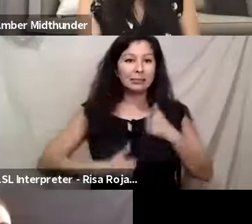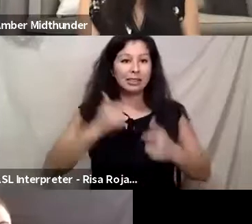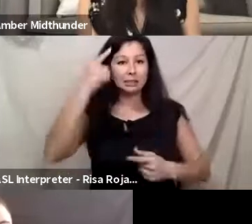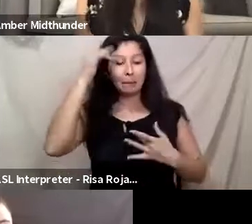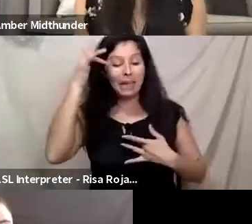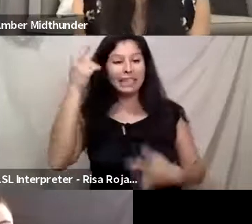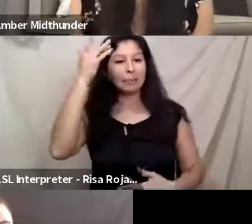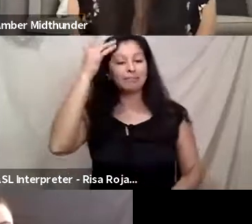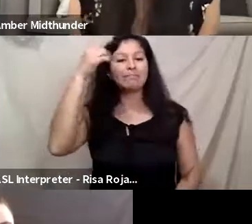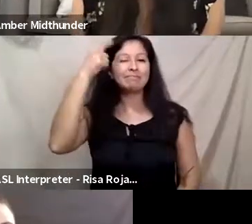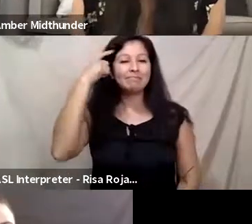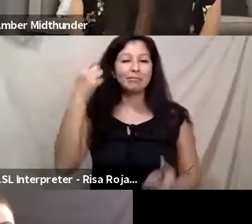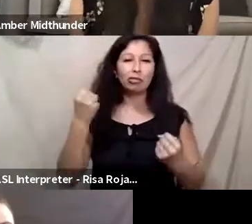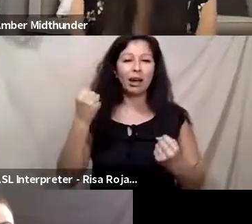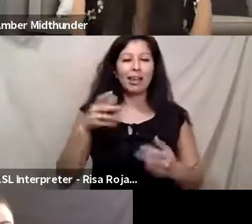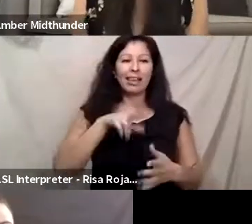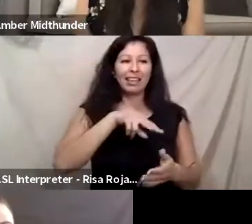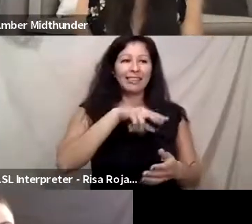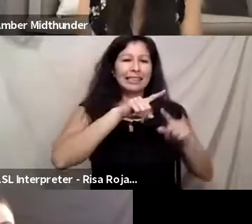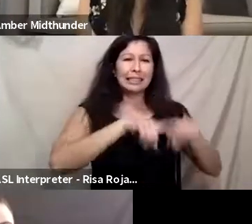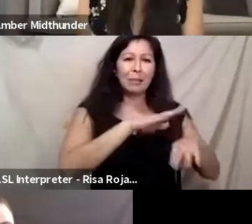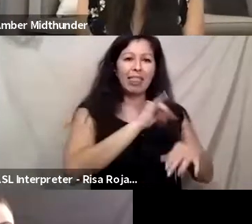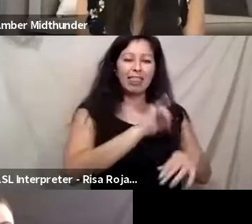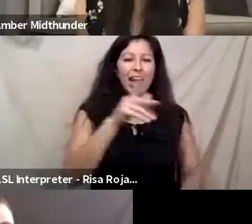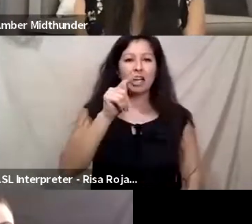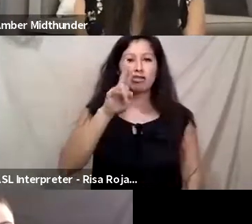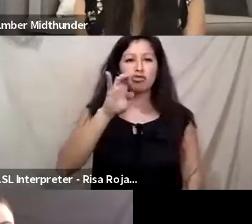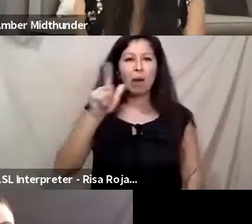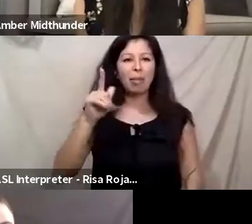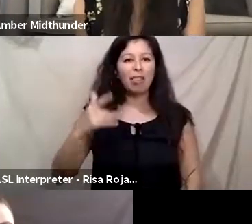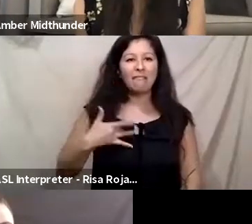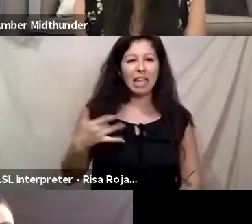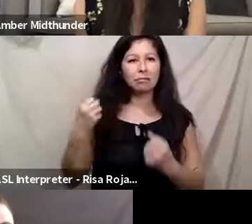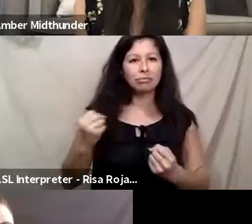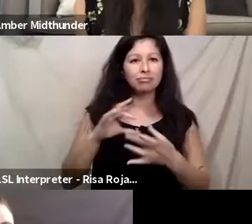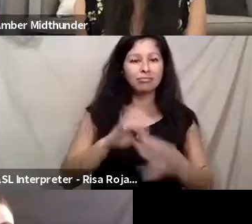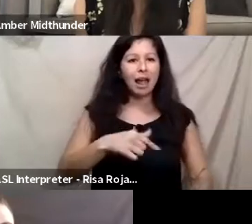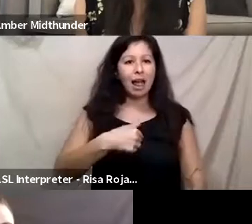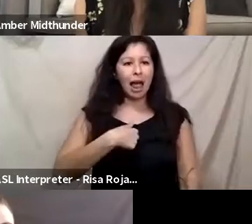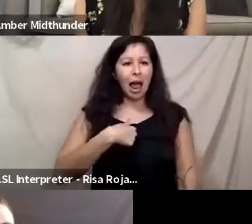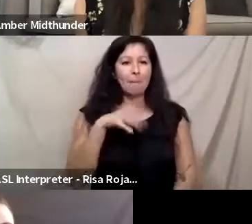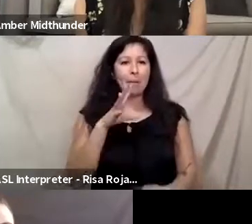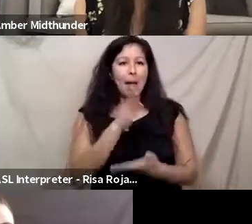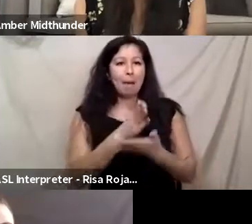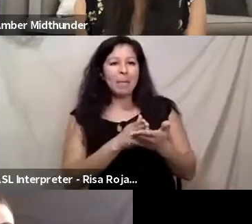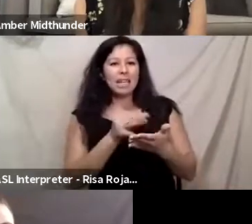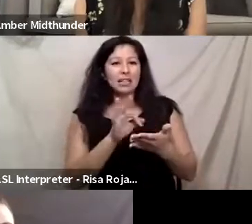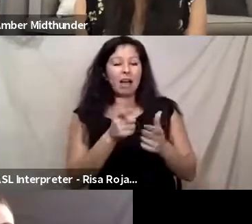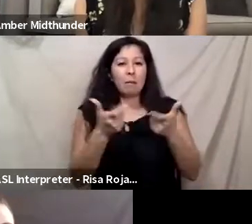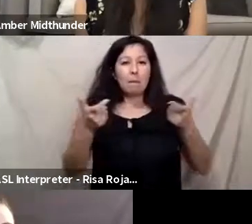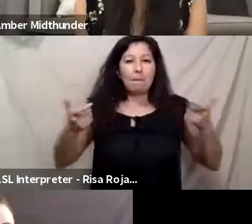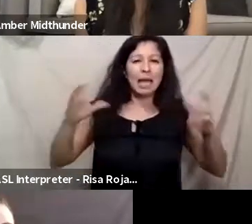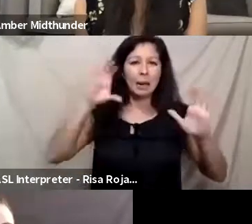is leaning into that tribal feeling of, I am just a piece of a much bigger